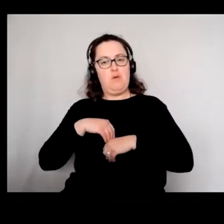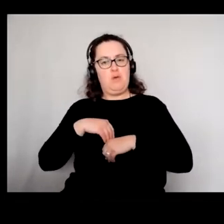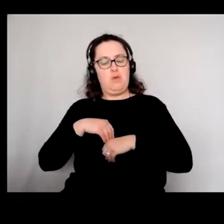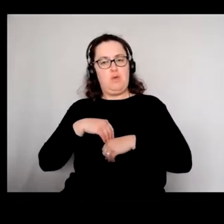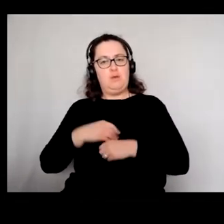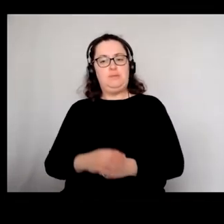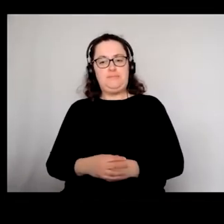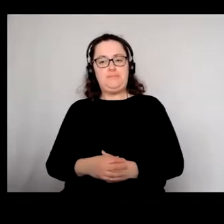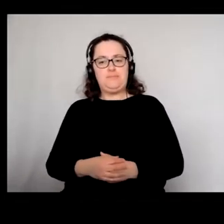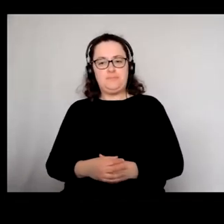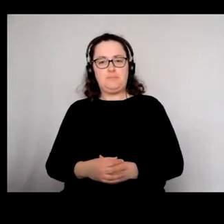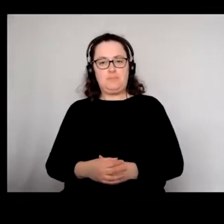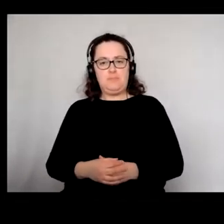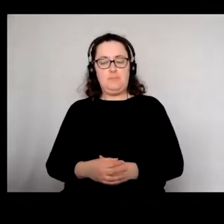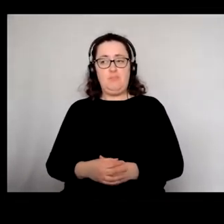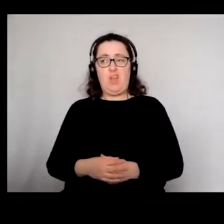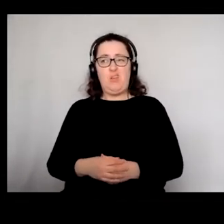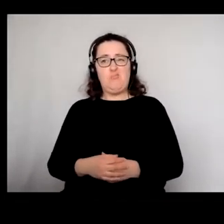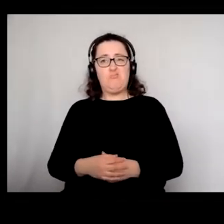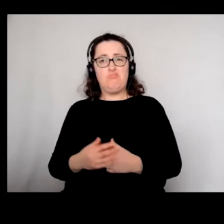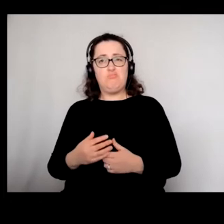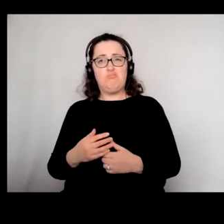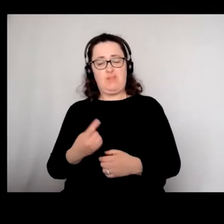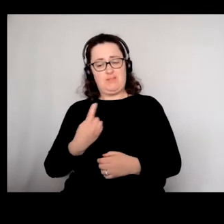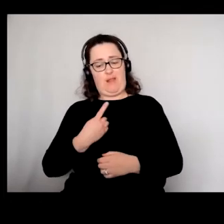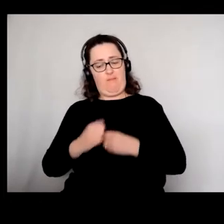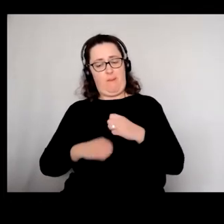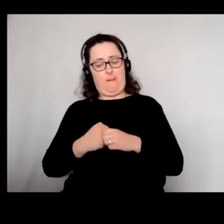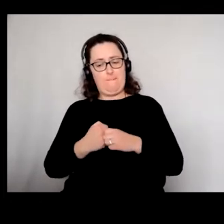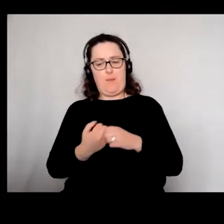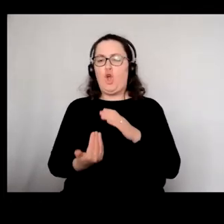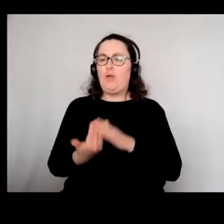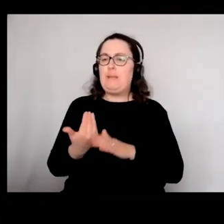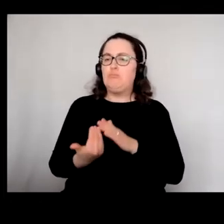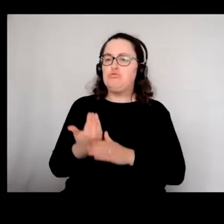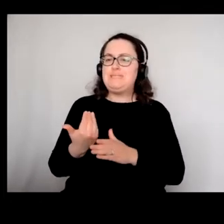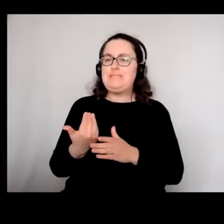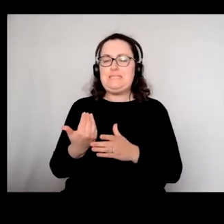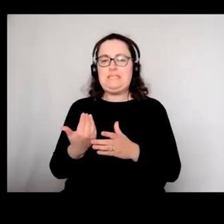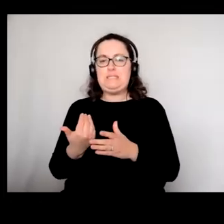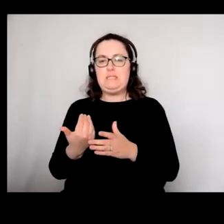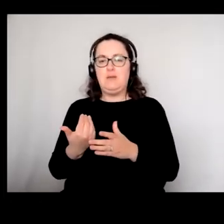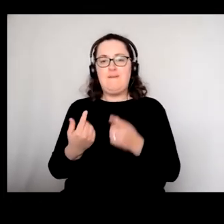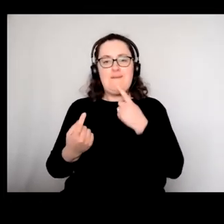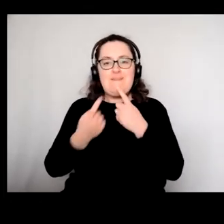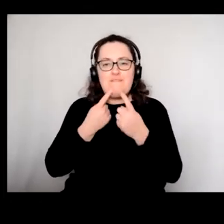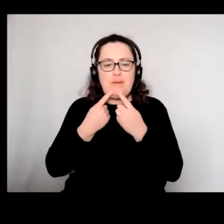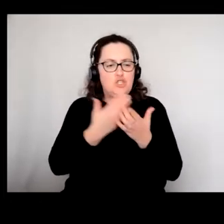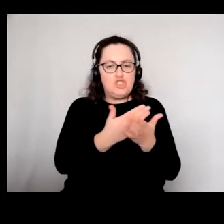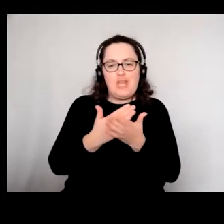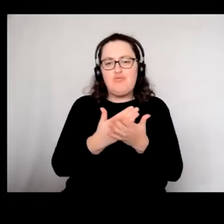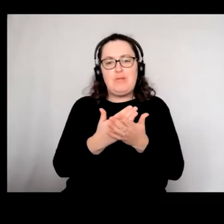is that you can become more contemporary in the way that you may share information,